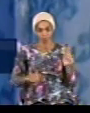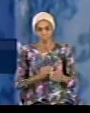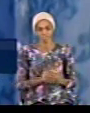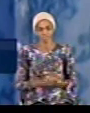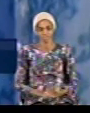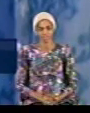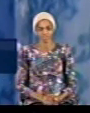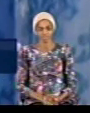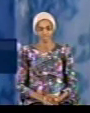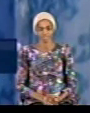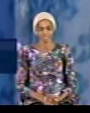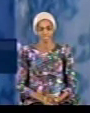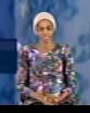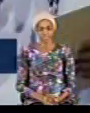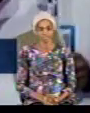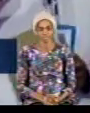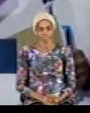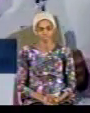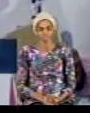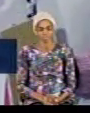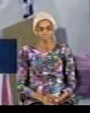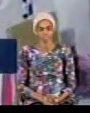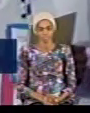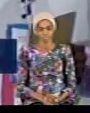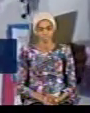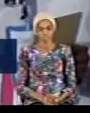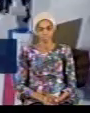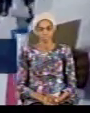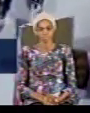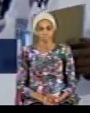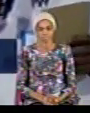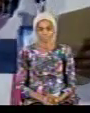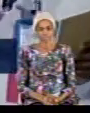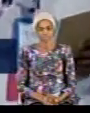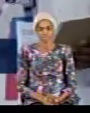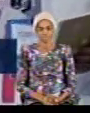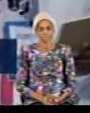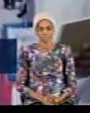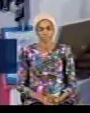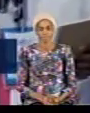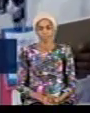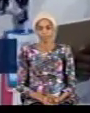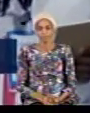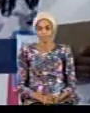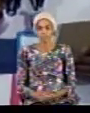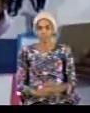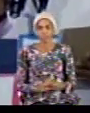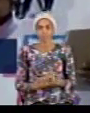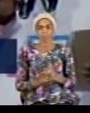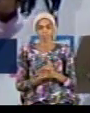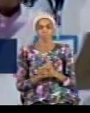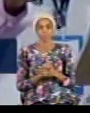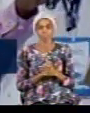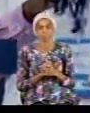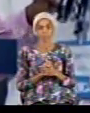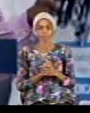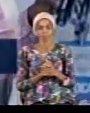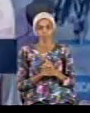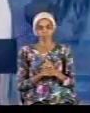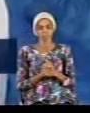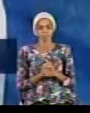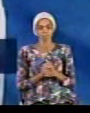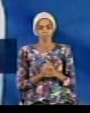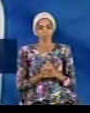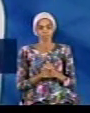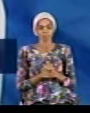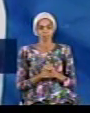Hallelujah. I am Ademola Adebanjo, a medical doctor. I'm here with Sister Oshon